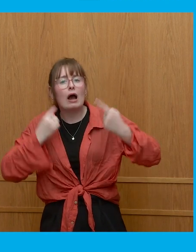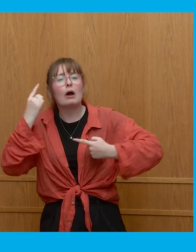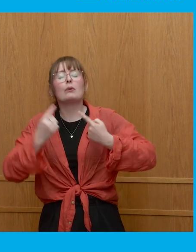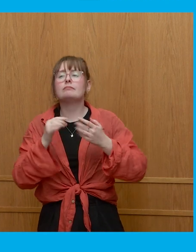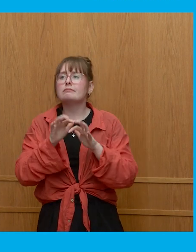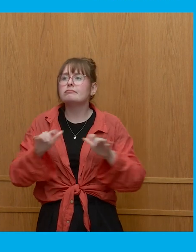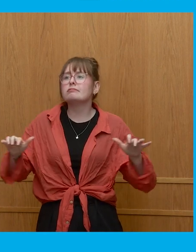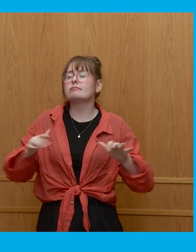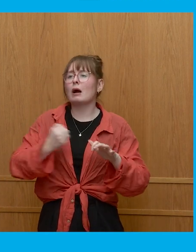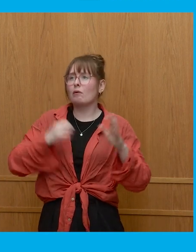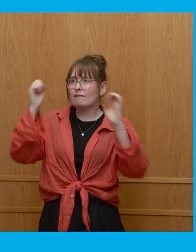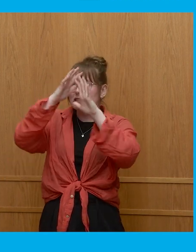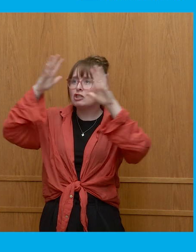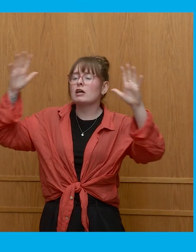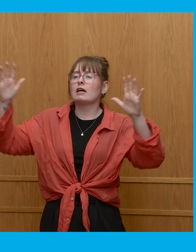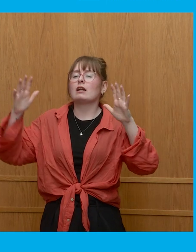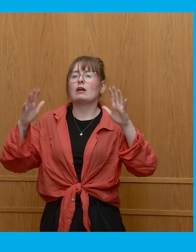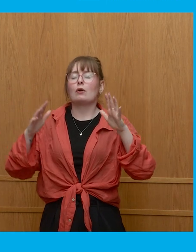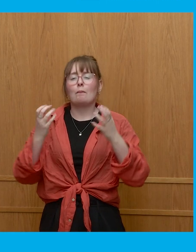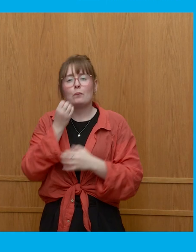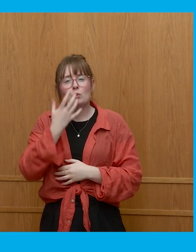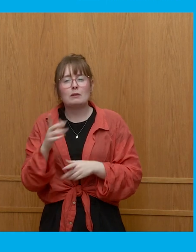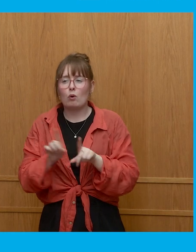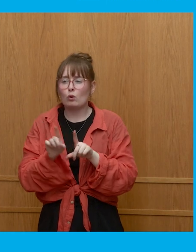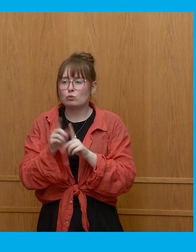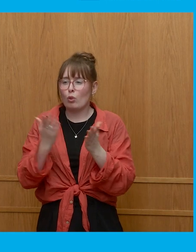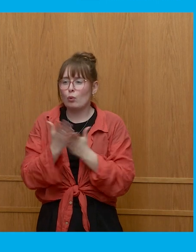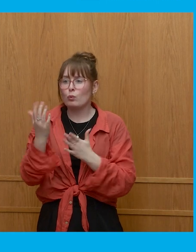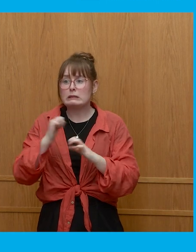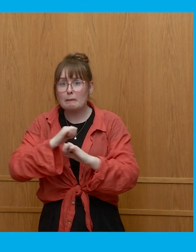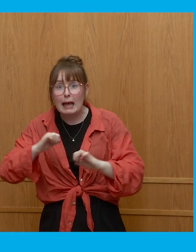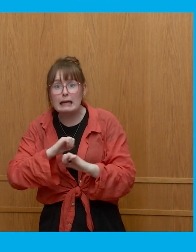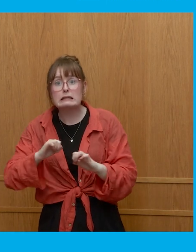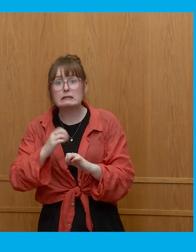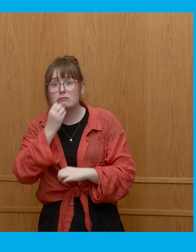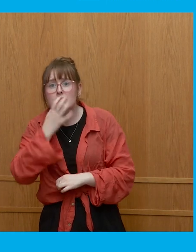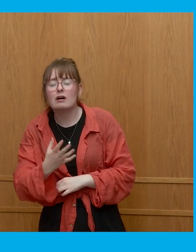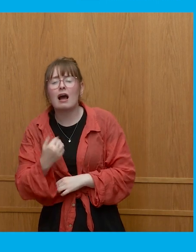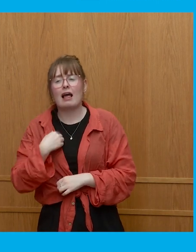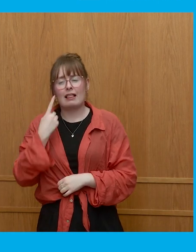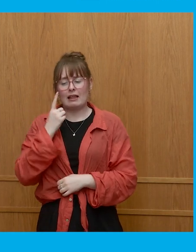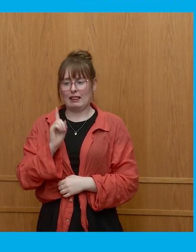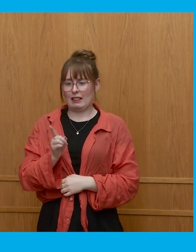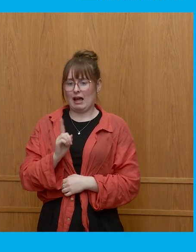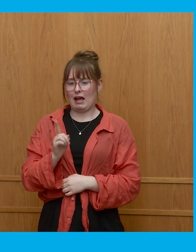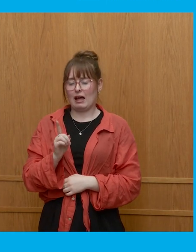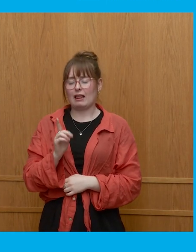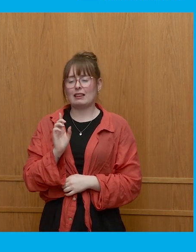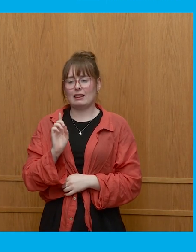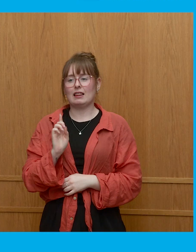the vision, beauty also in the space. I think this is always